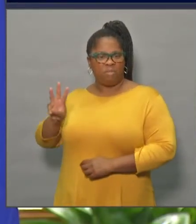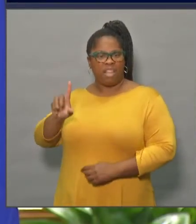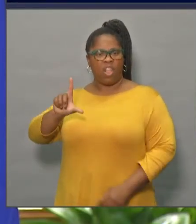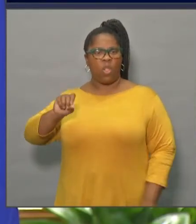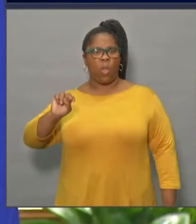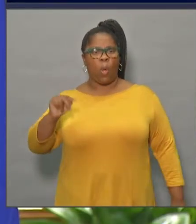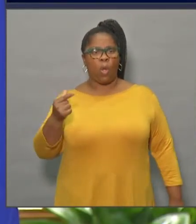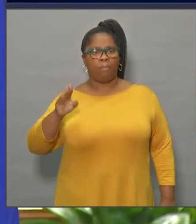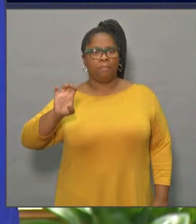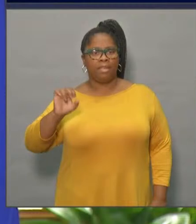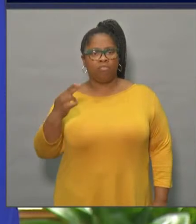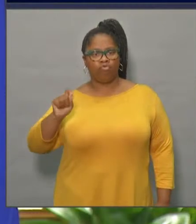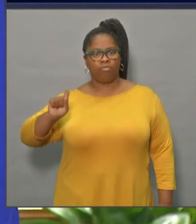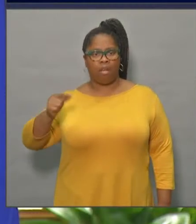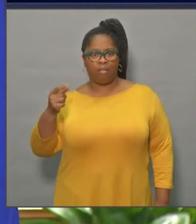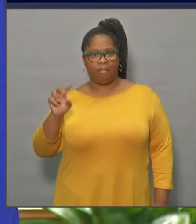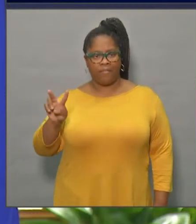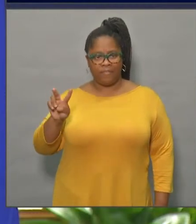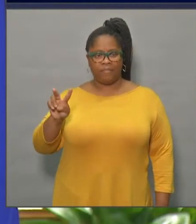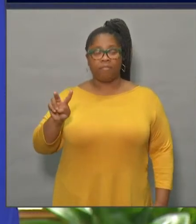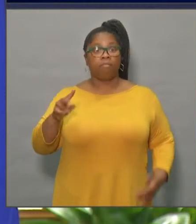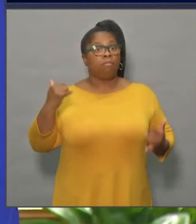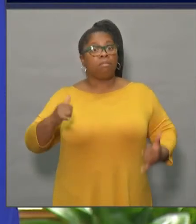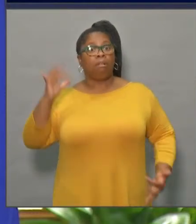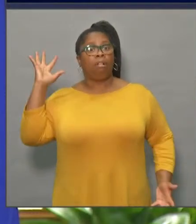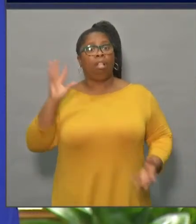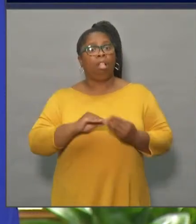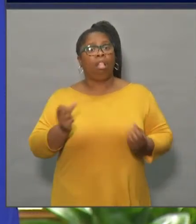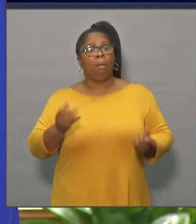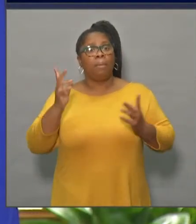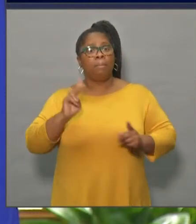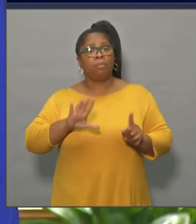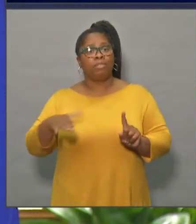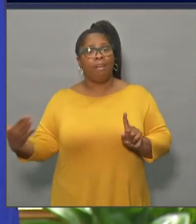longbeach.gov. This does bring the total number of deaths to